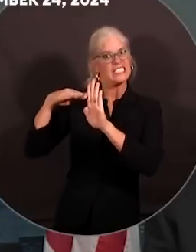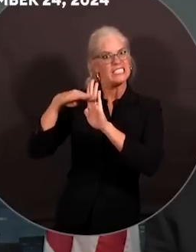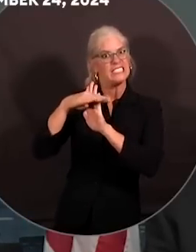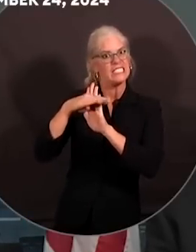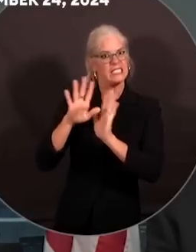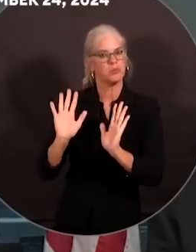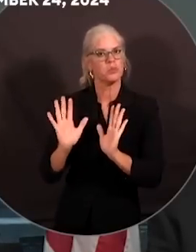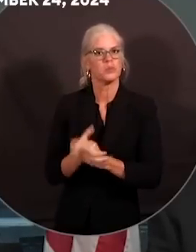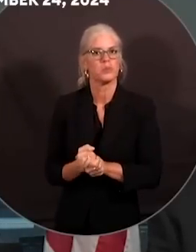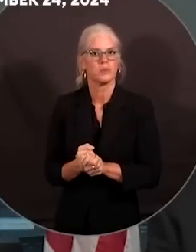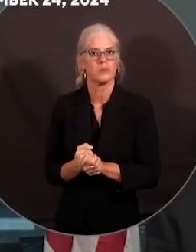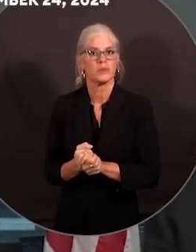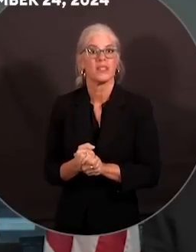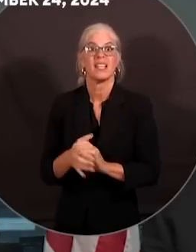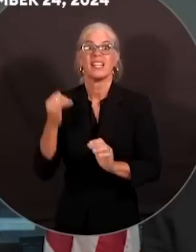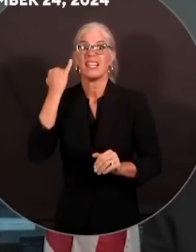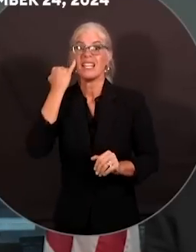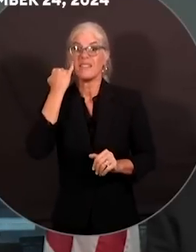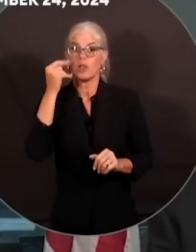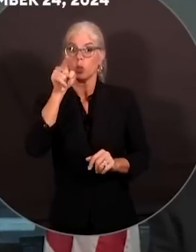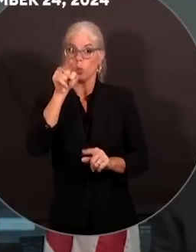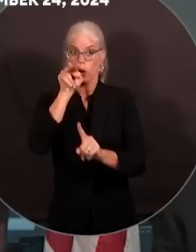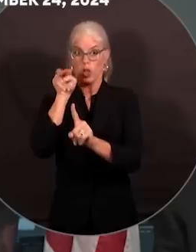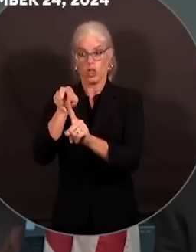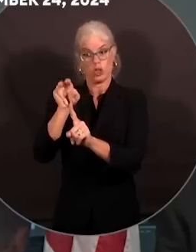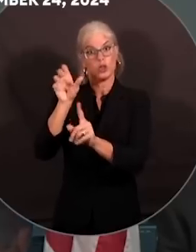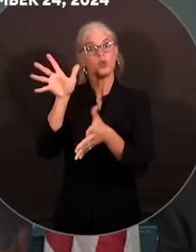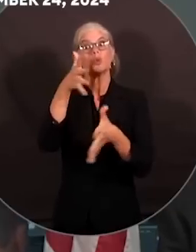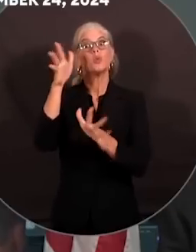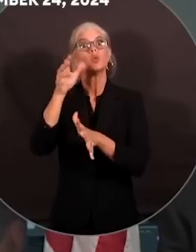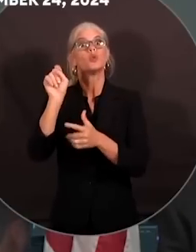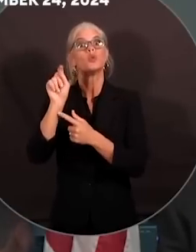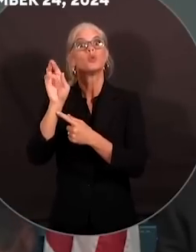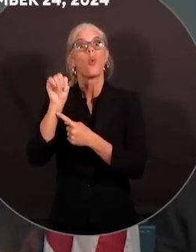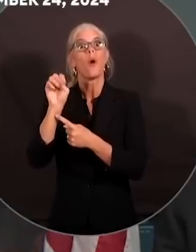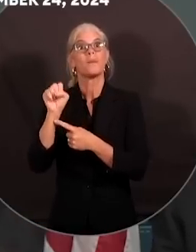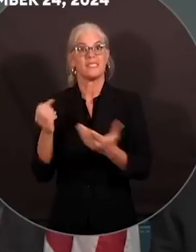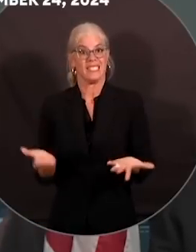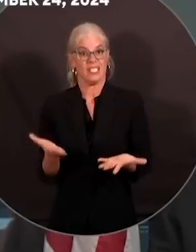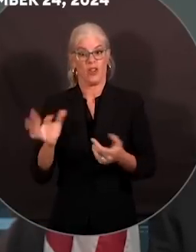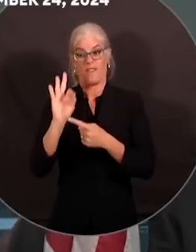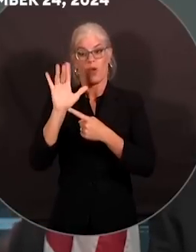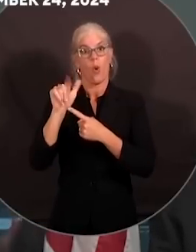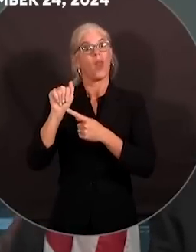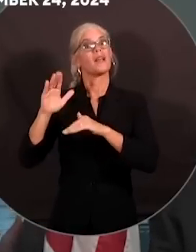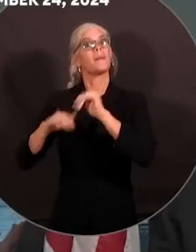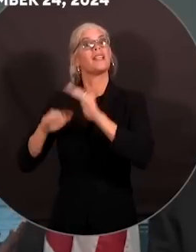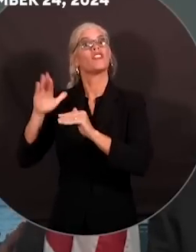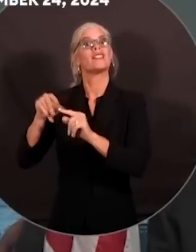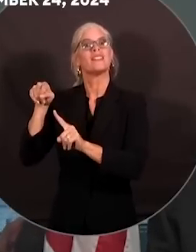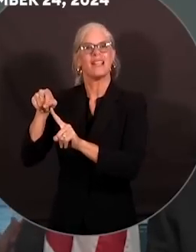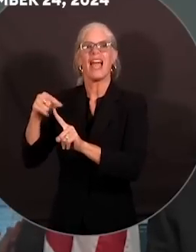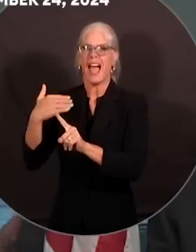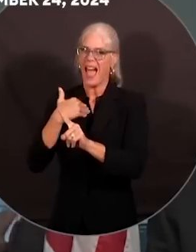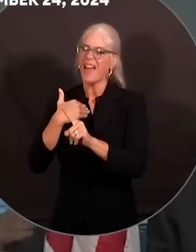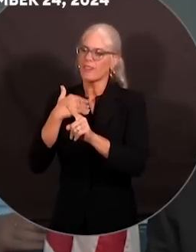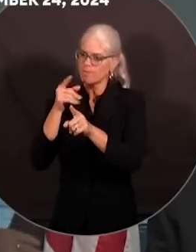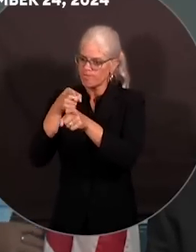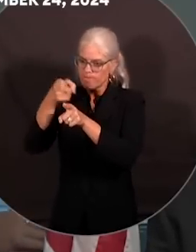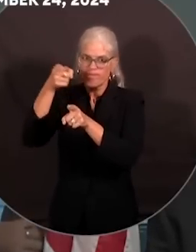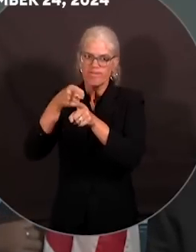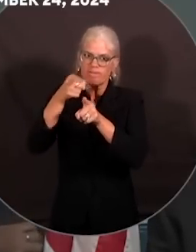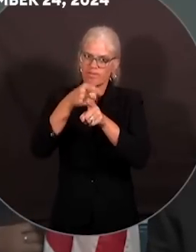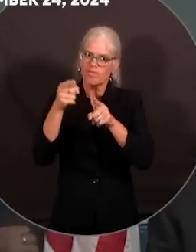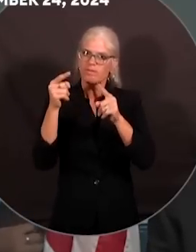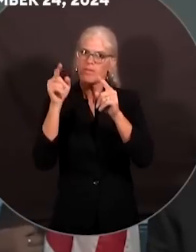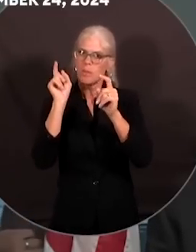that if you look at these storms, Florida building specifications can handle these storms,